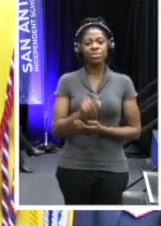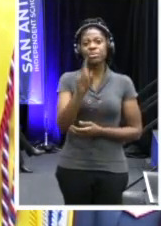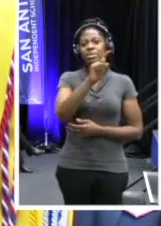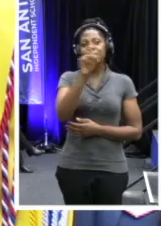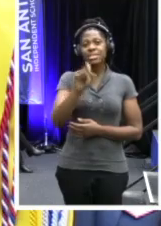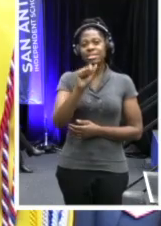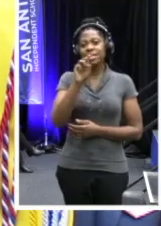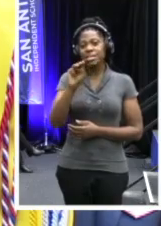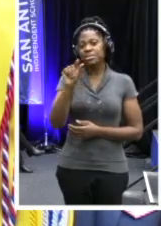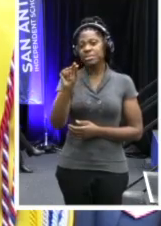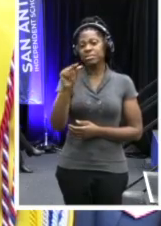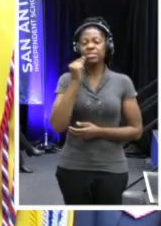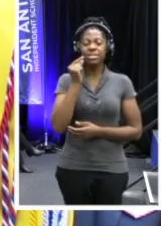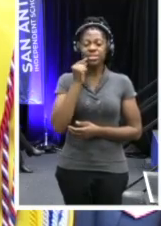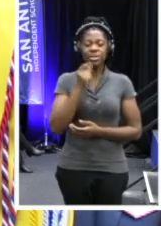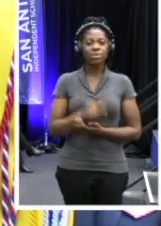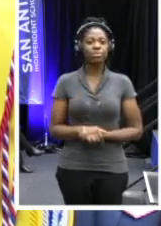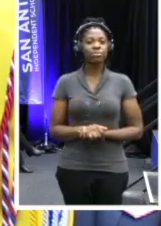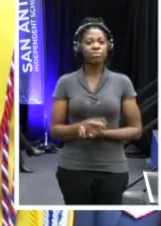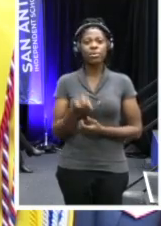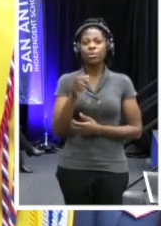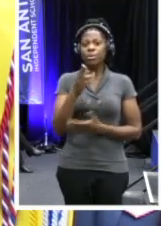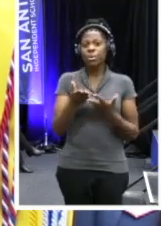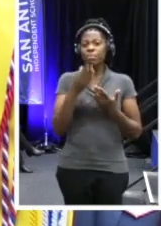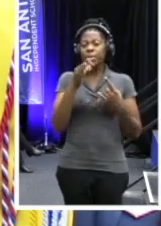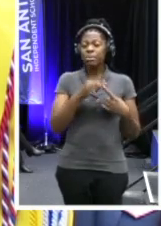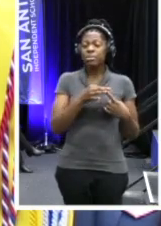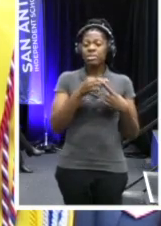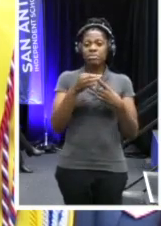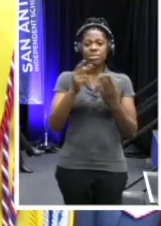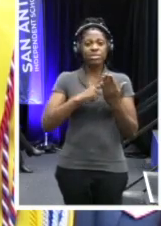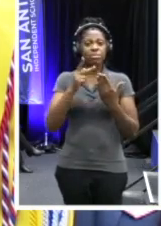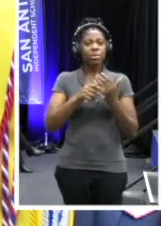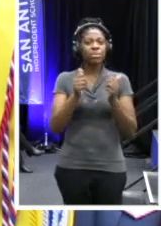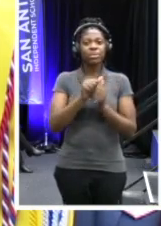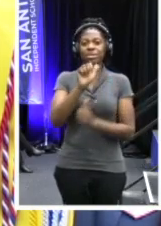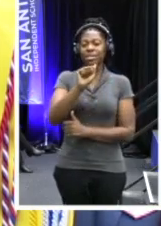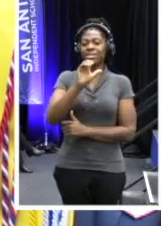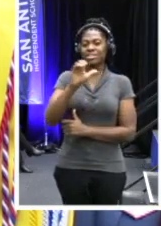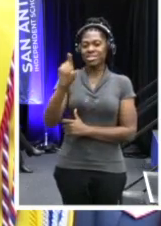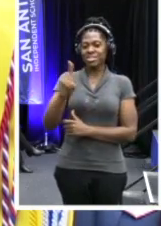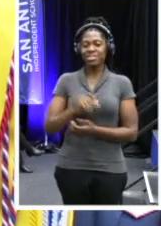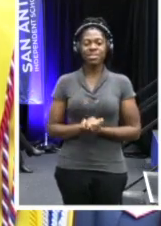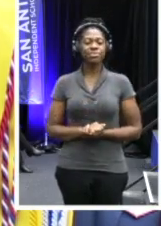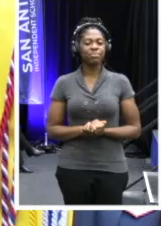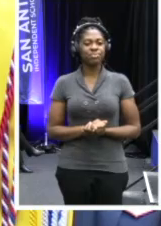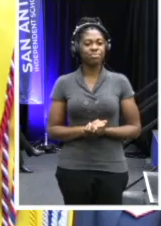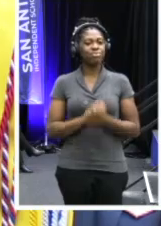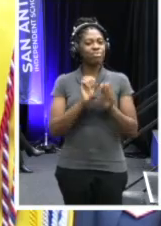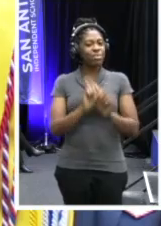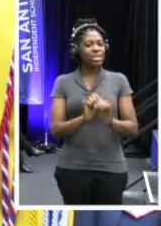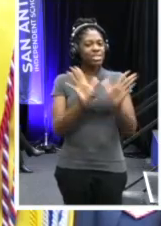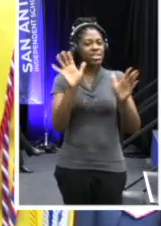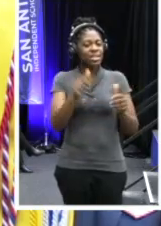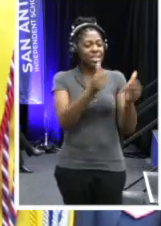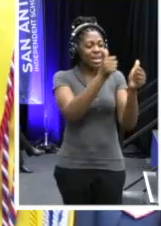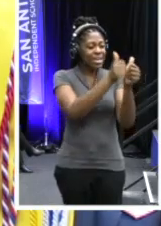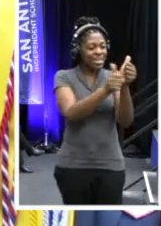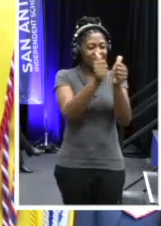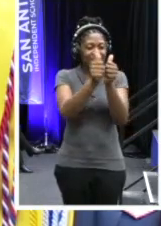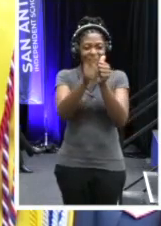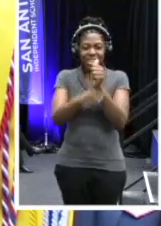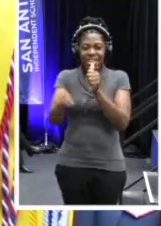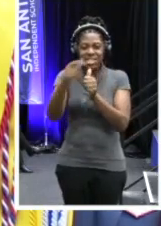A&M San Antonio, or pursue a specialized program with the Alamo Colleges District. It is clear that each of you